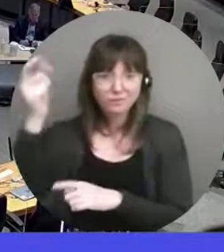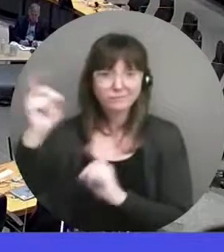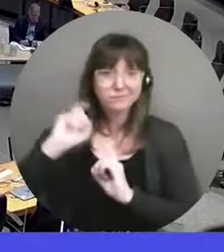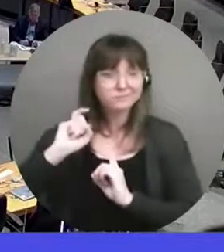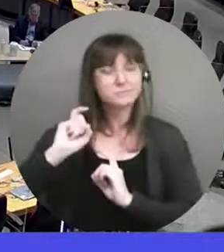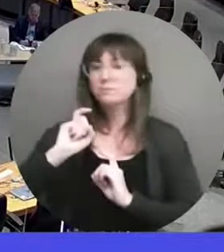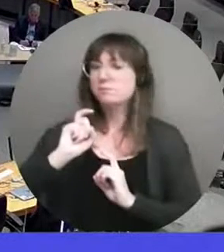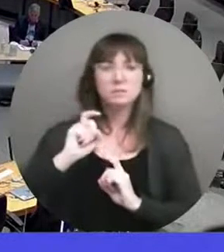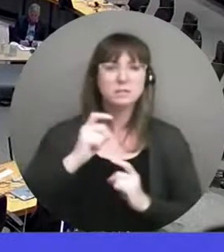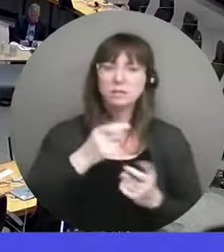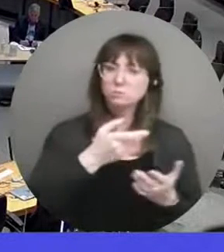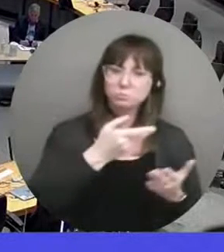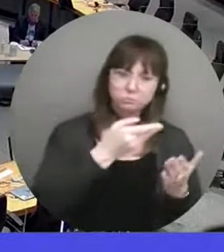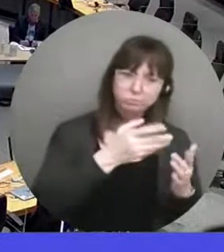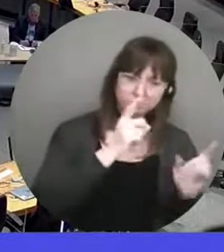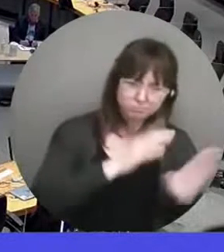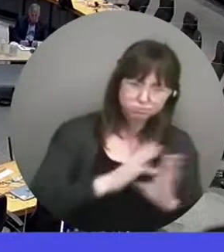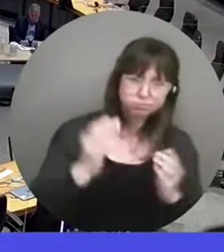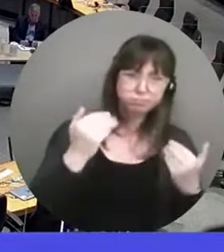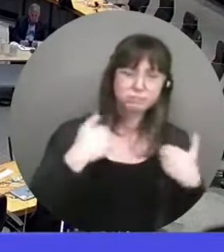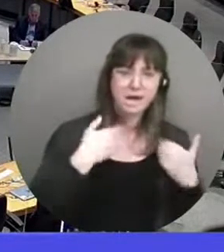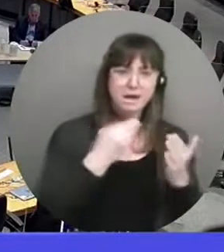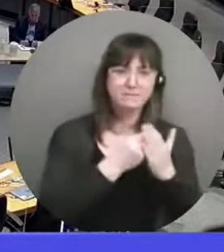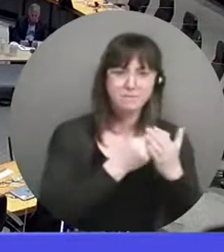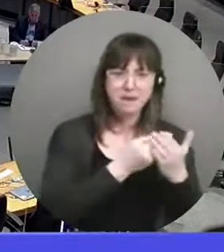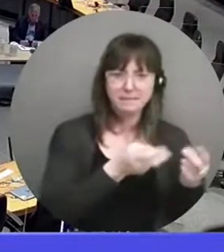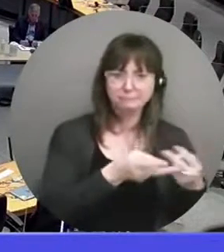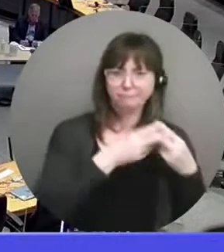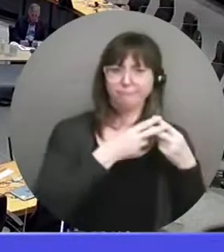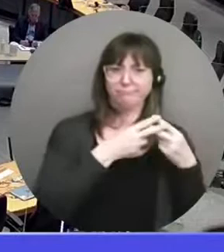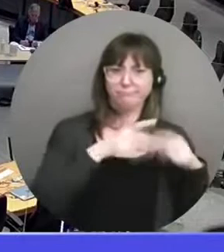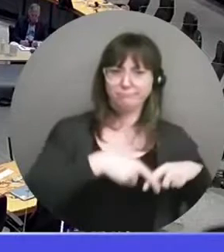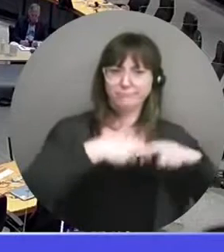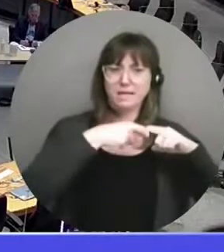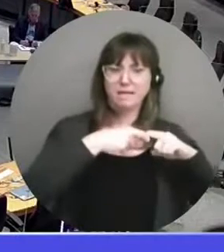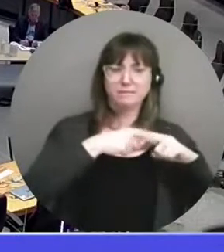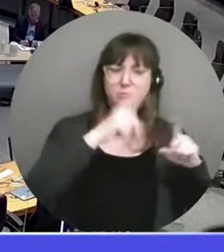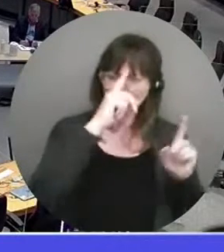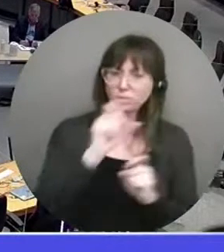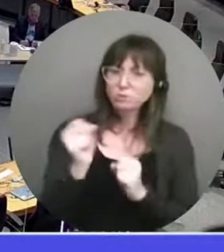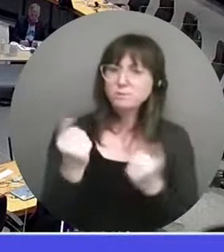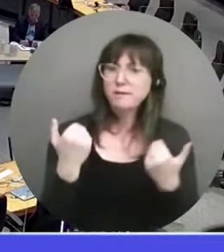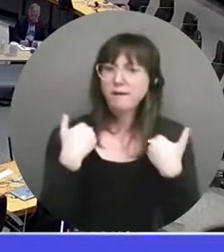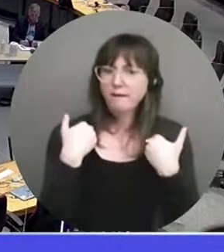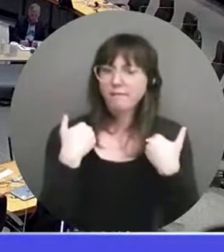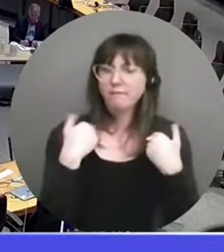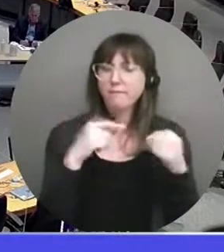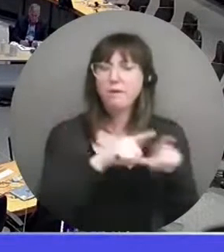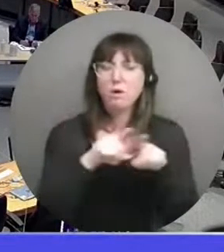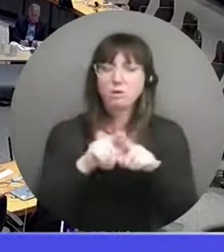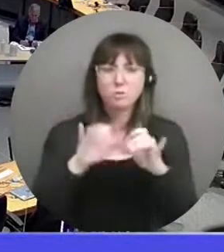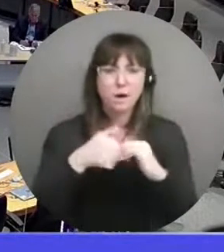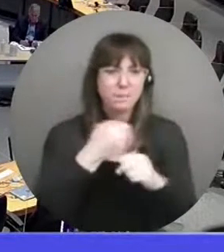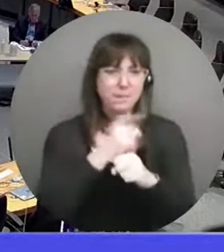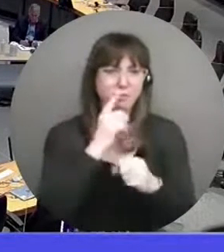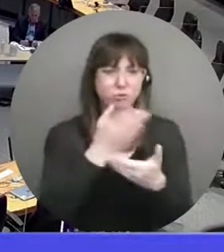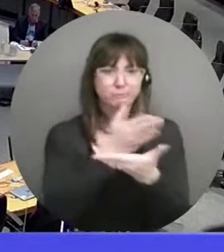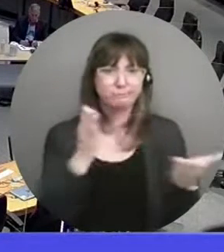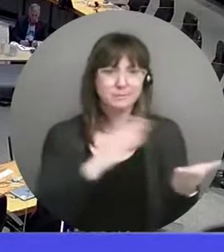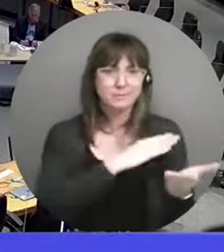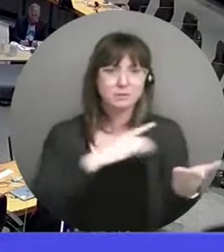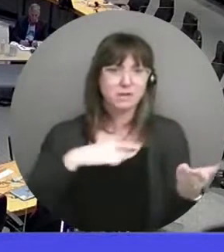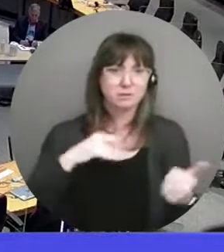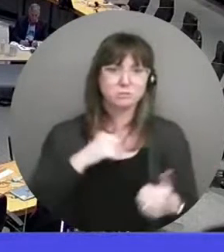watching the bottom line very carefully. And we also have strategies as to how do we make sure that council doesn't handcuff itself and